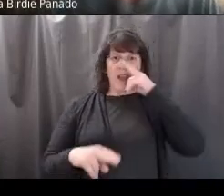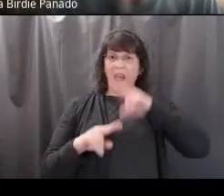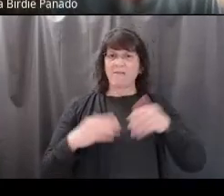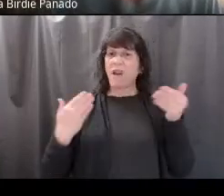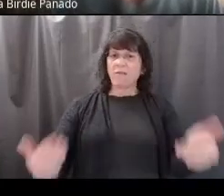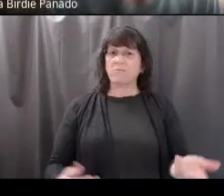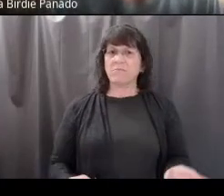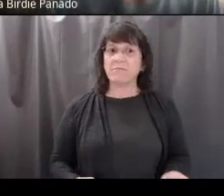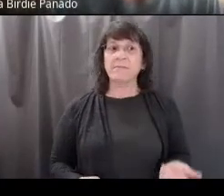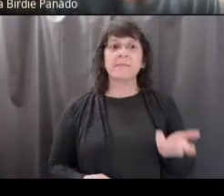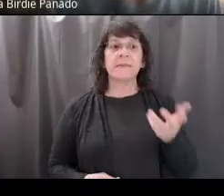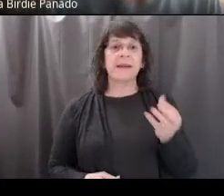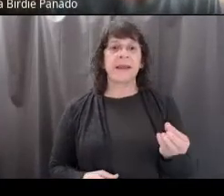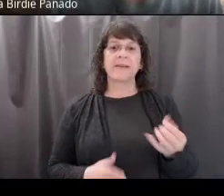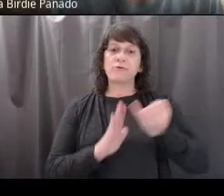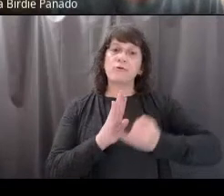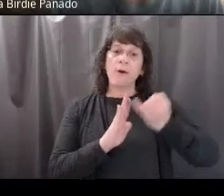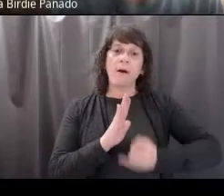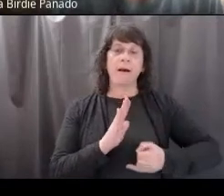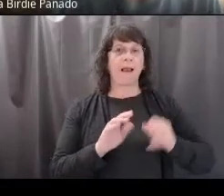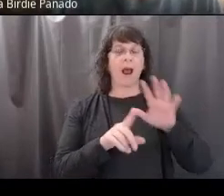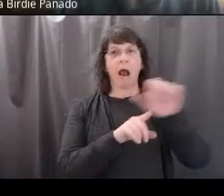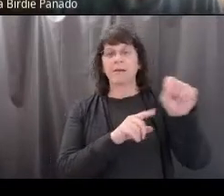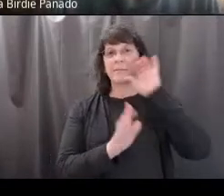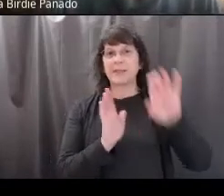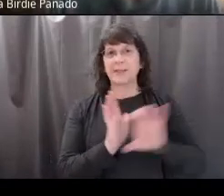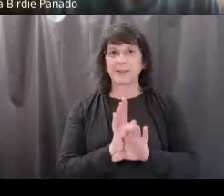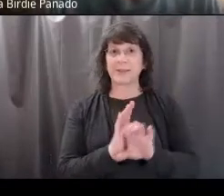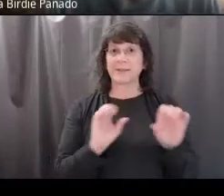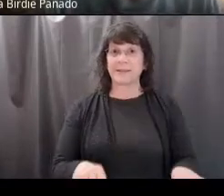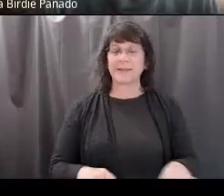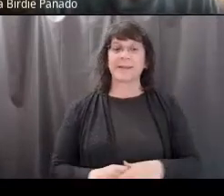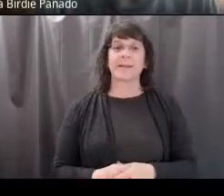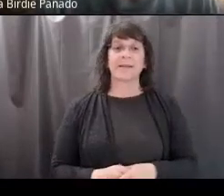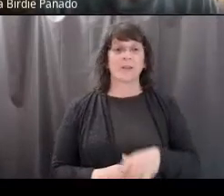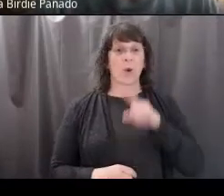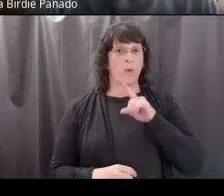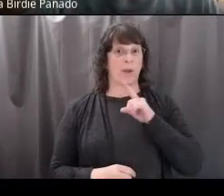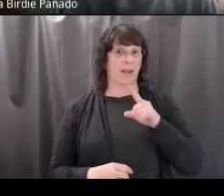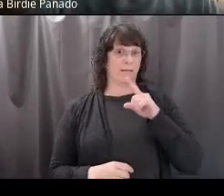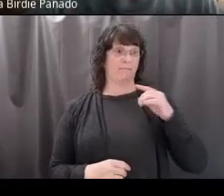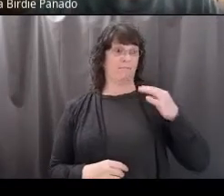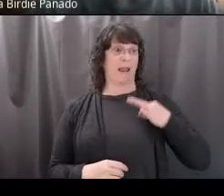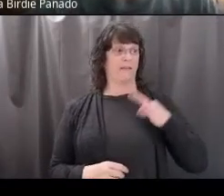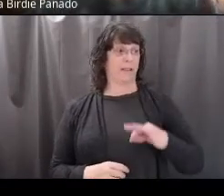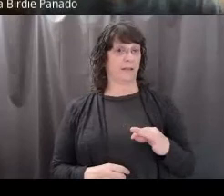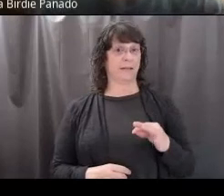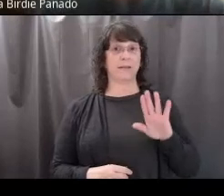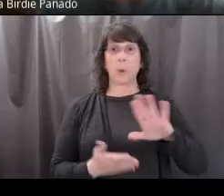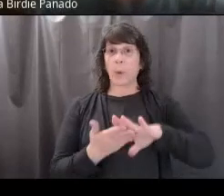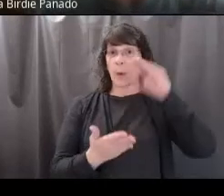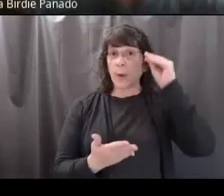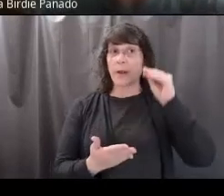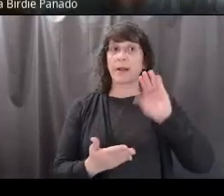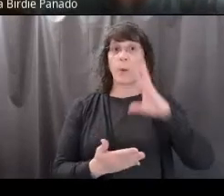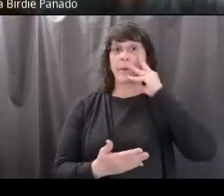fun and draw an awesome picture. So to really benefit your learning and